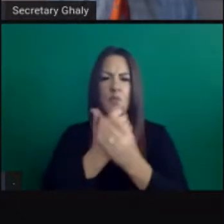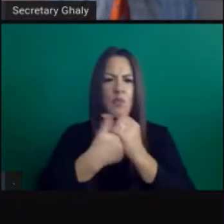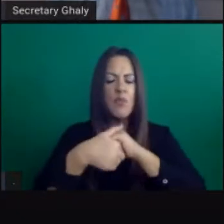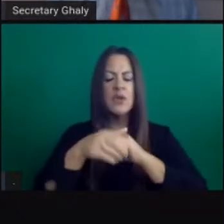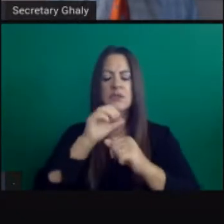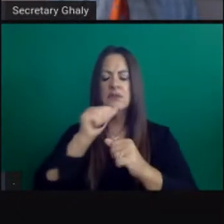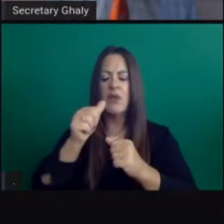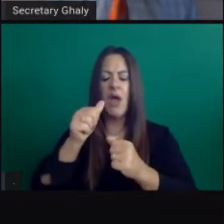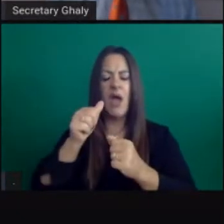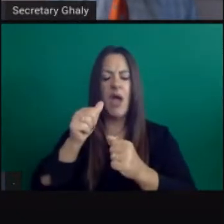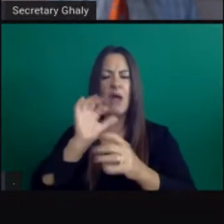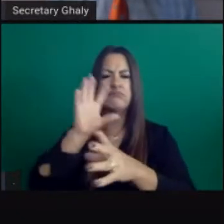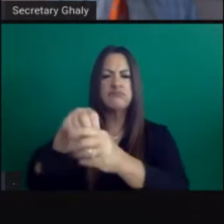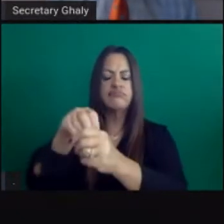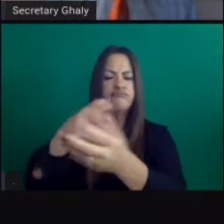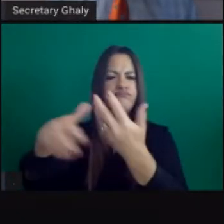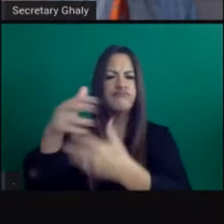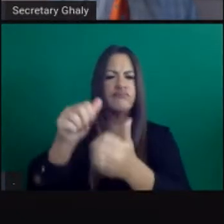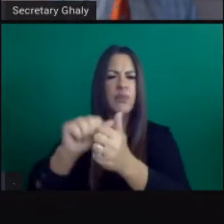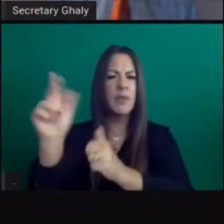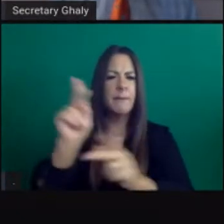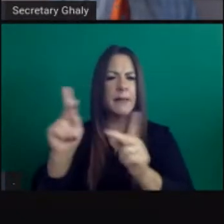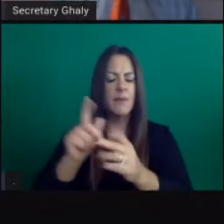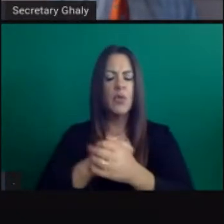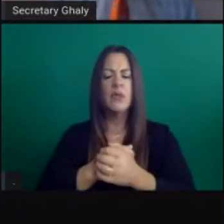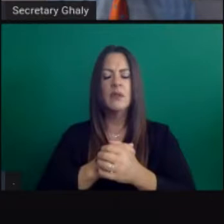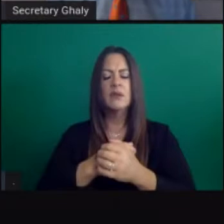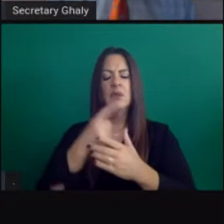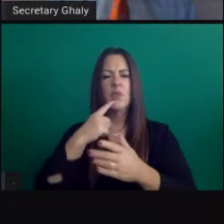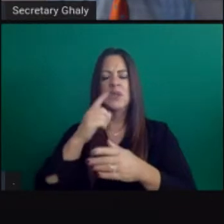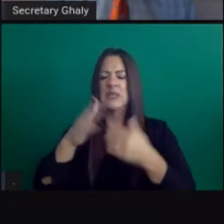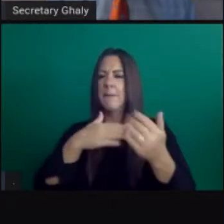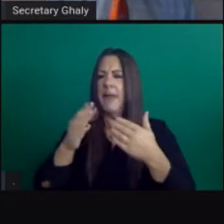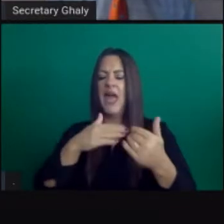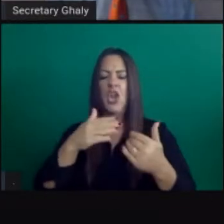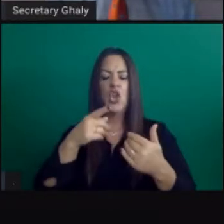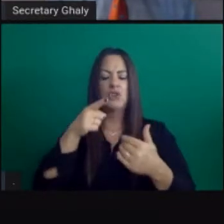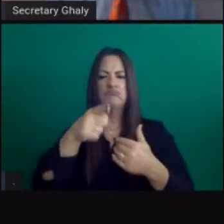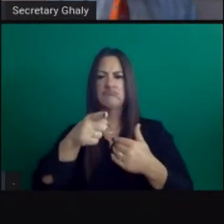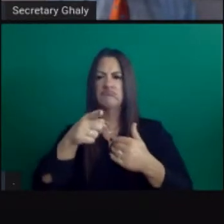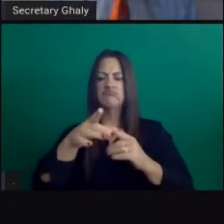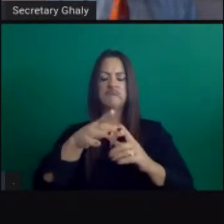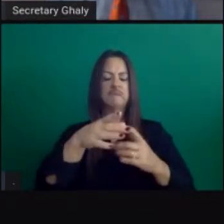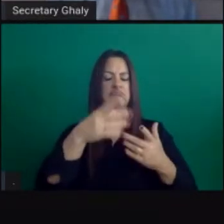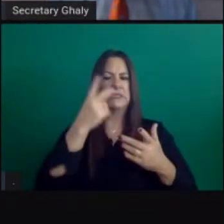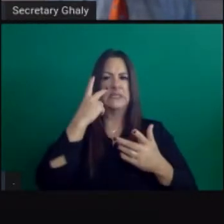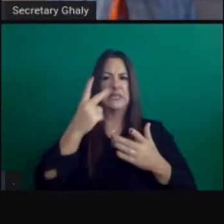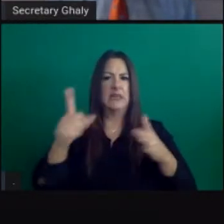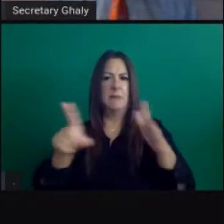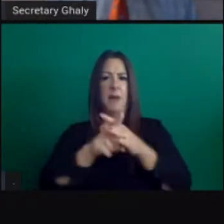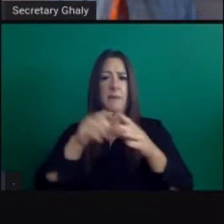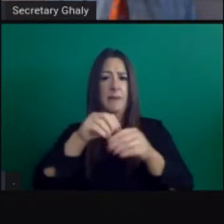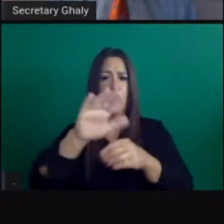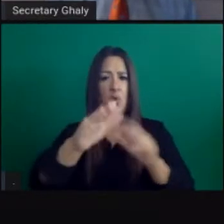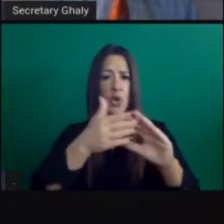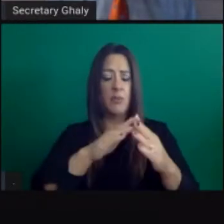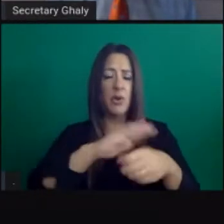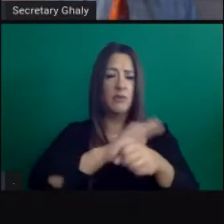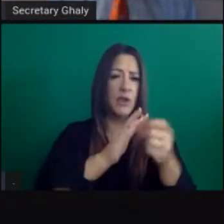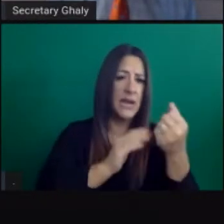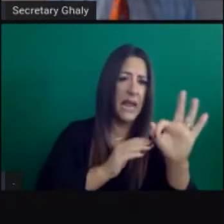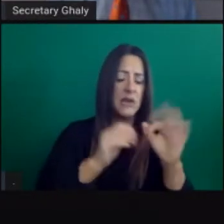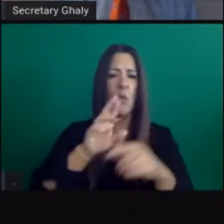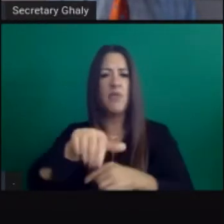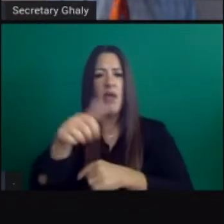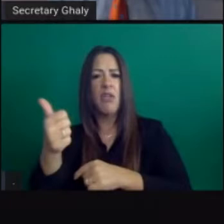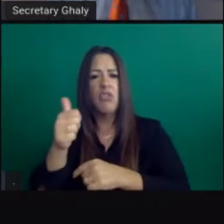before, so that we can keep transmission, no matter which variant you're prone to see in your own community, try to